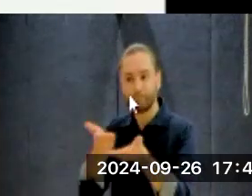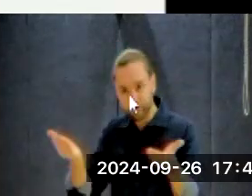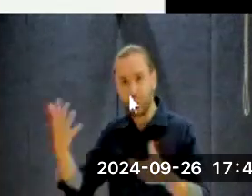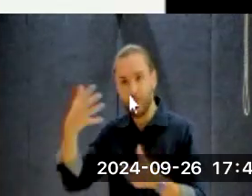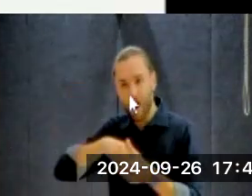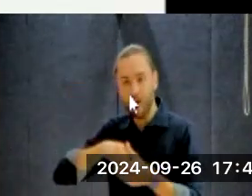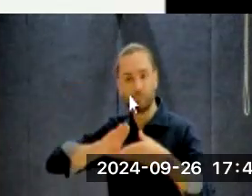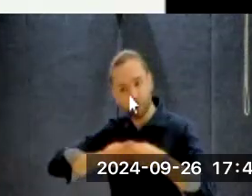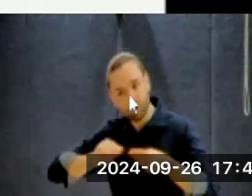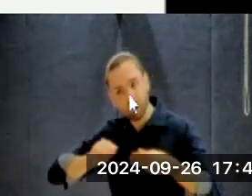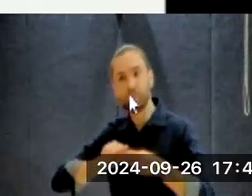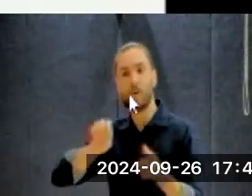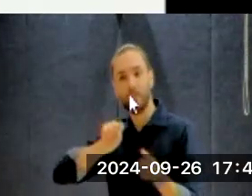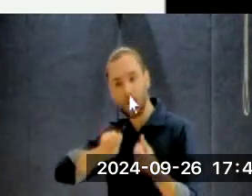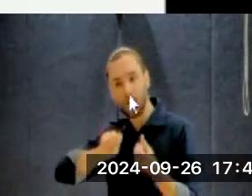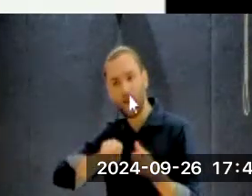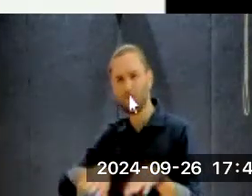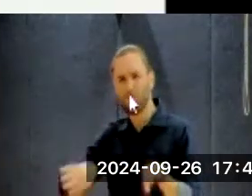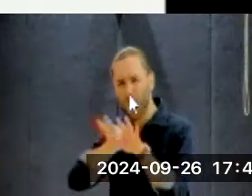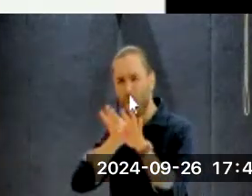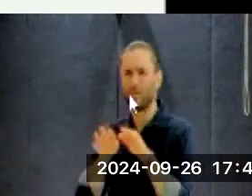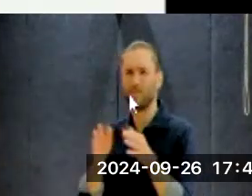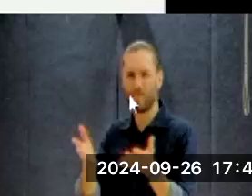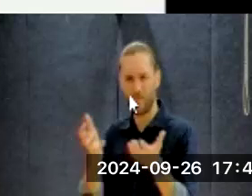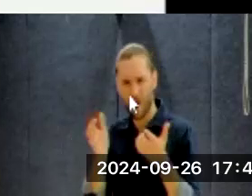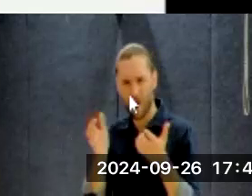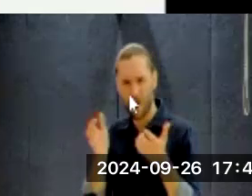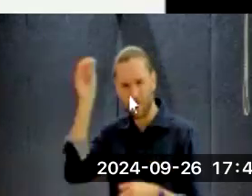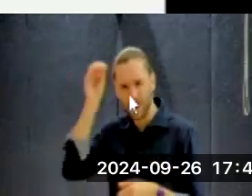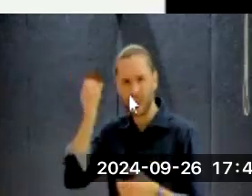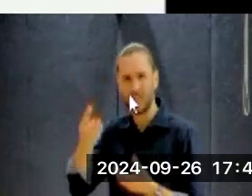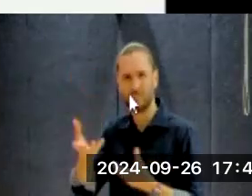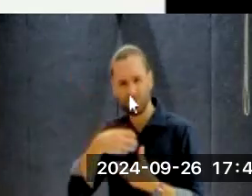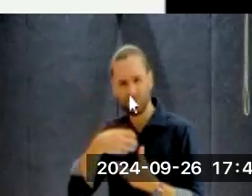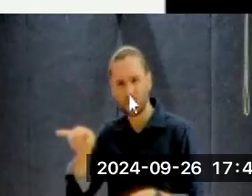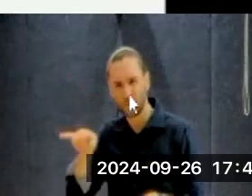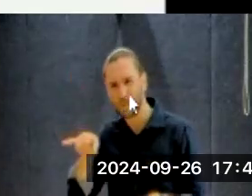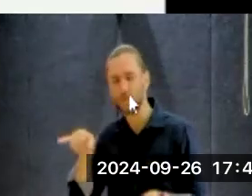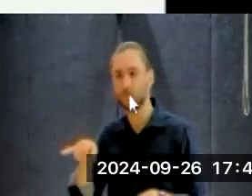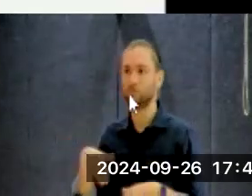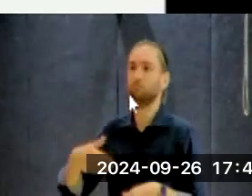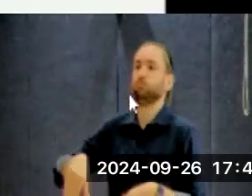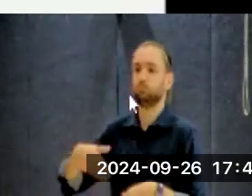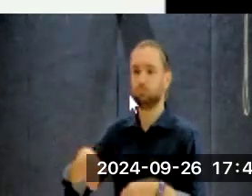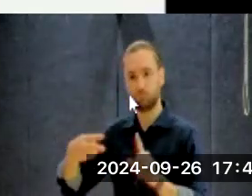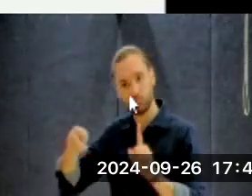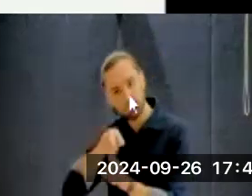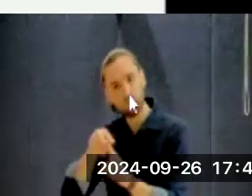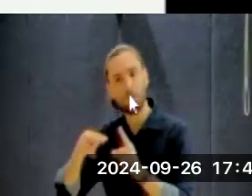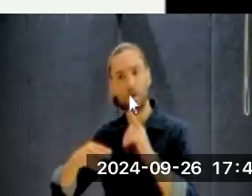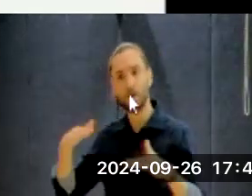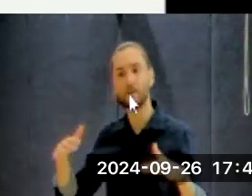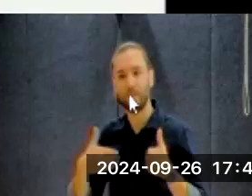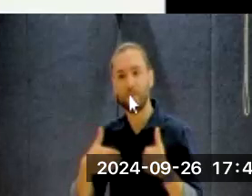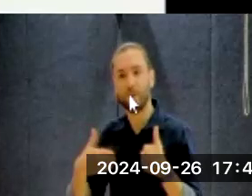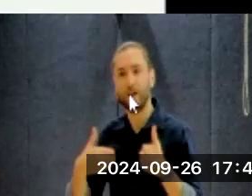input, and we want to encourage you to speak up and have your voice heard. We appreciate the diversity of perspectives. This forum was